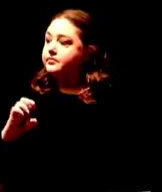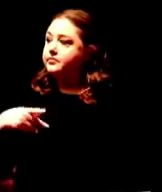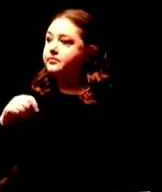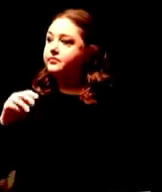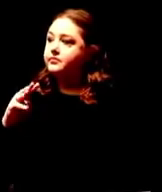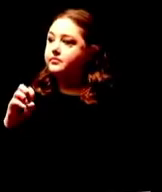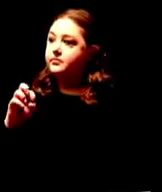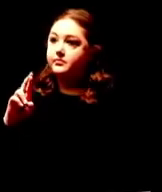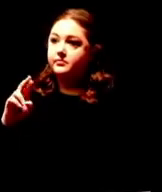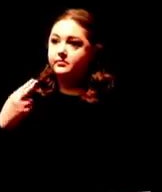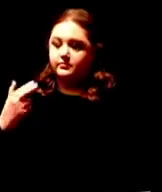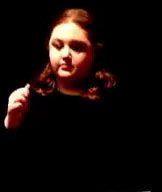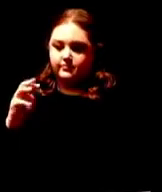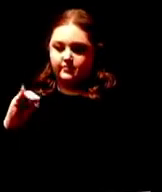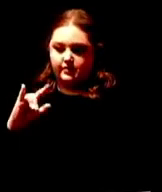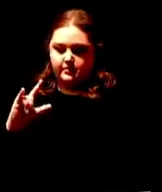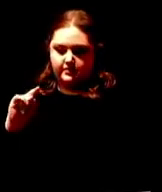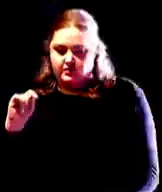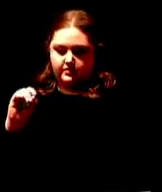September Hamilton.